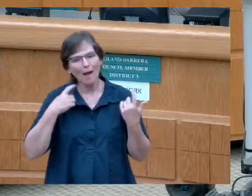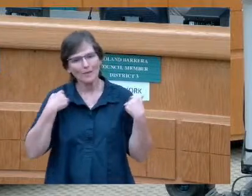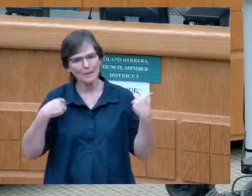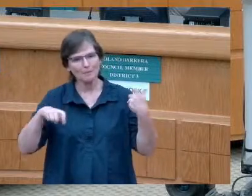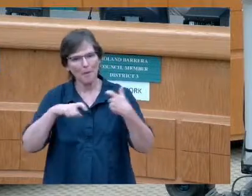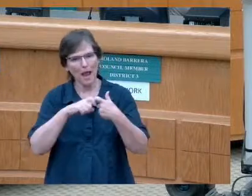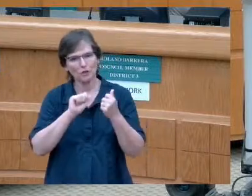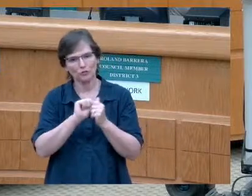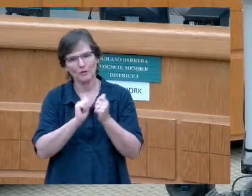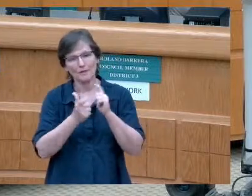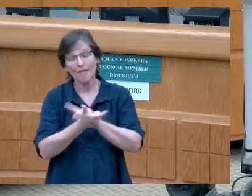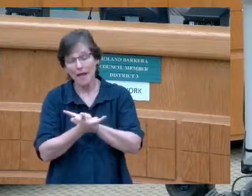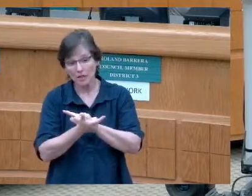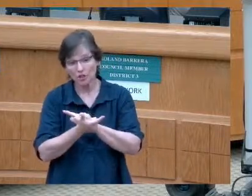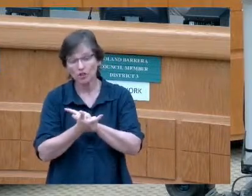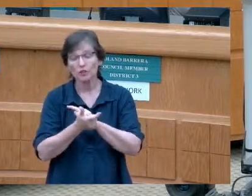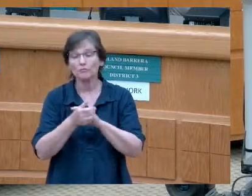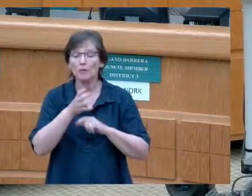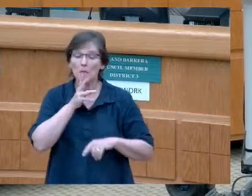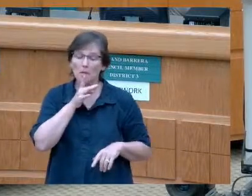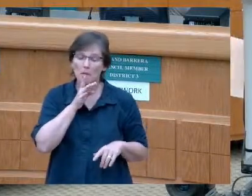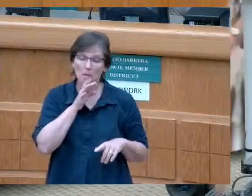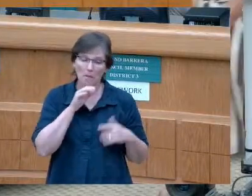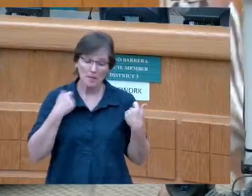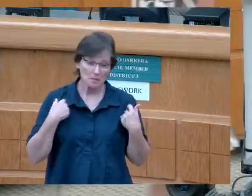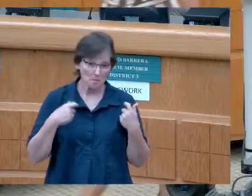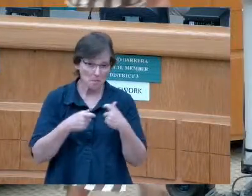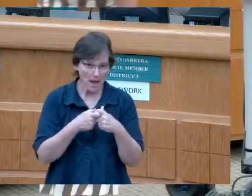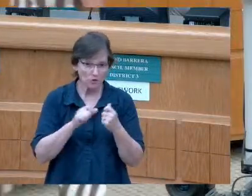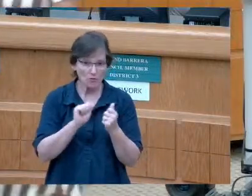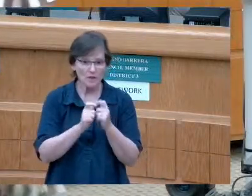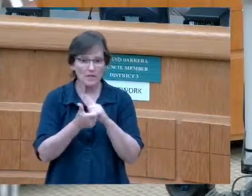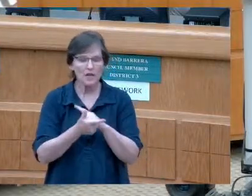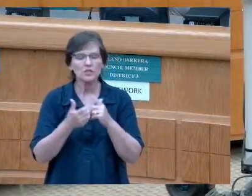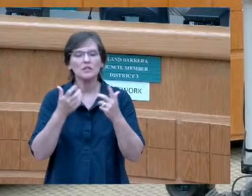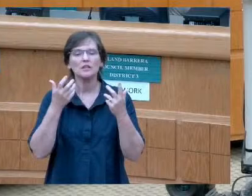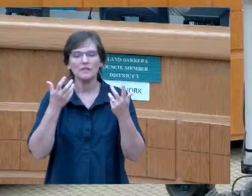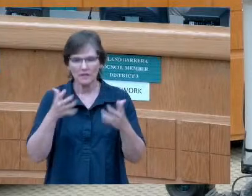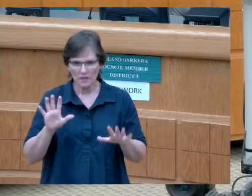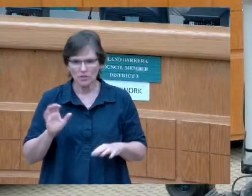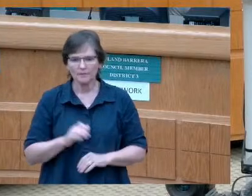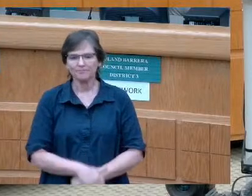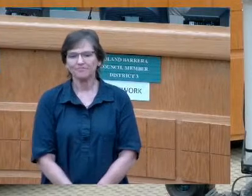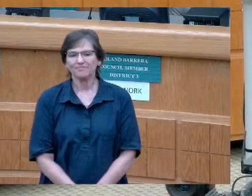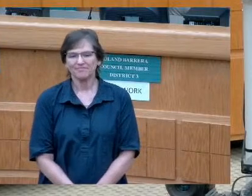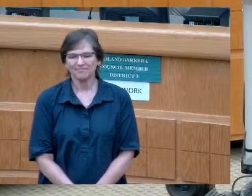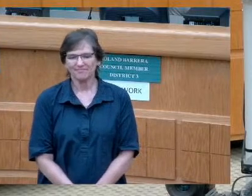será mañana desde las 6:30 de la mañana. Si tiene síntomas de COVID-19, llame al